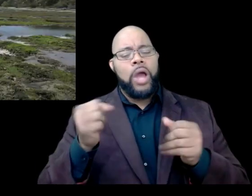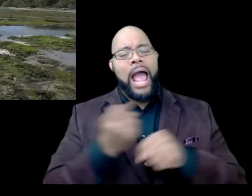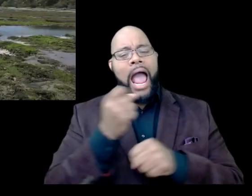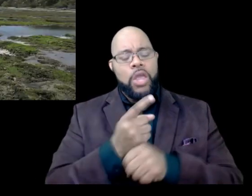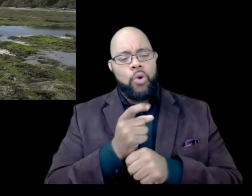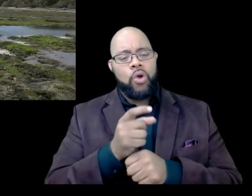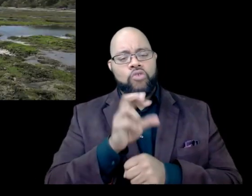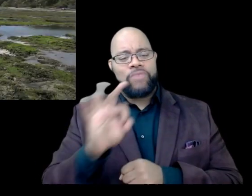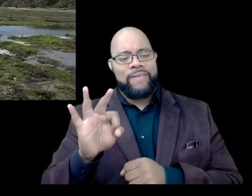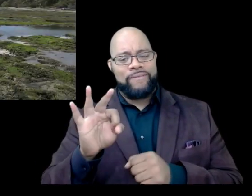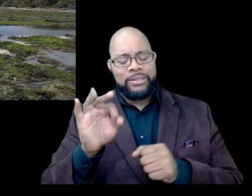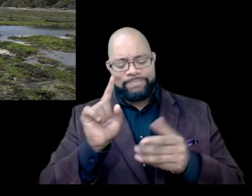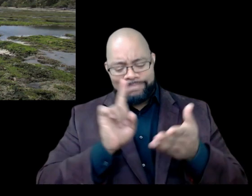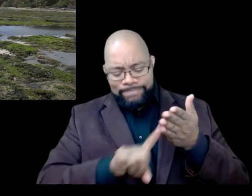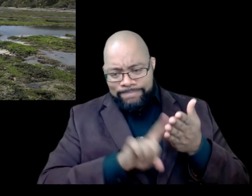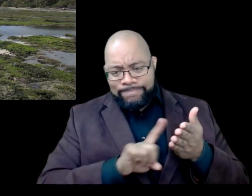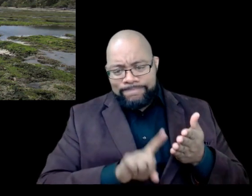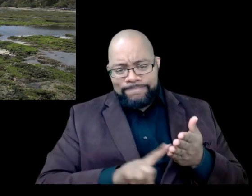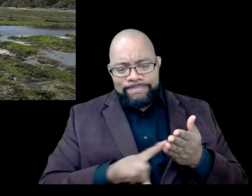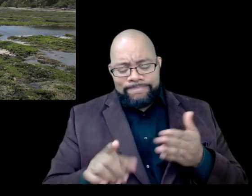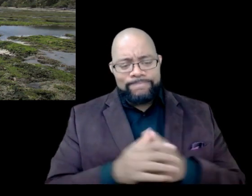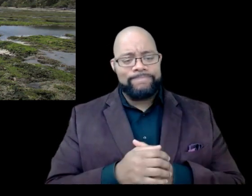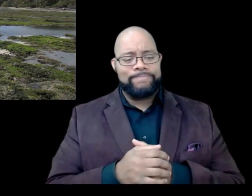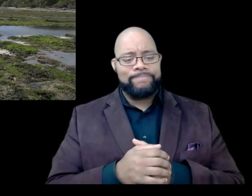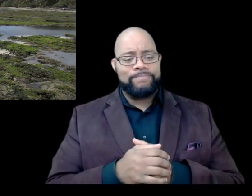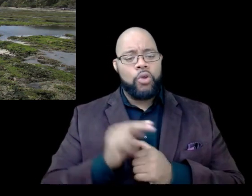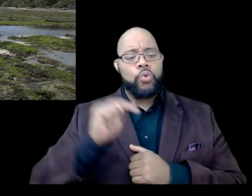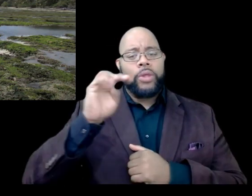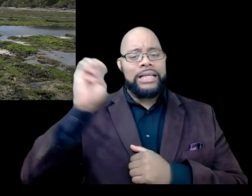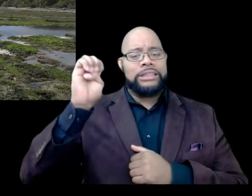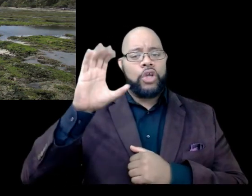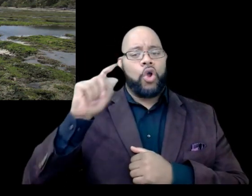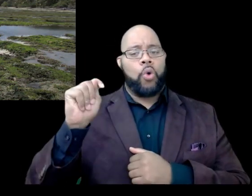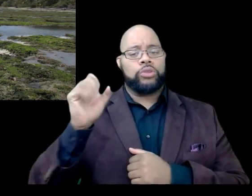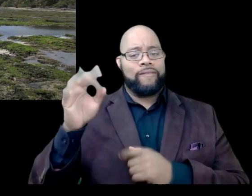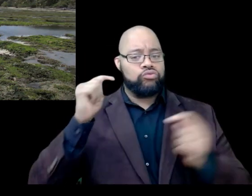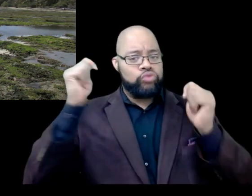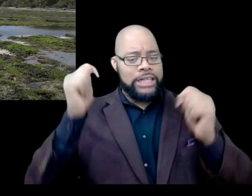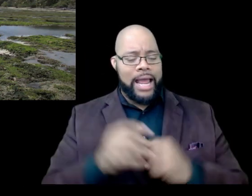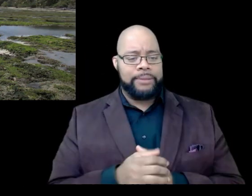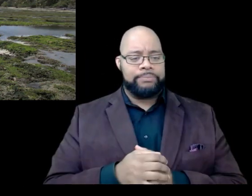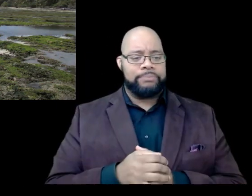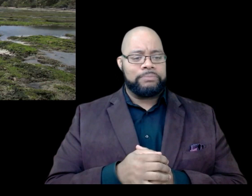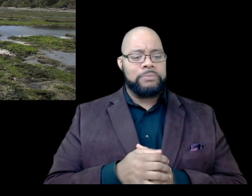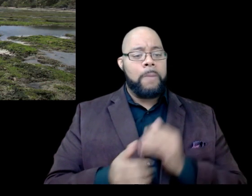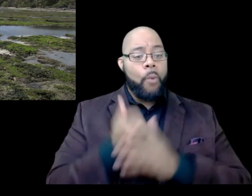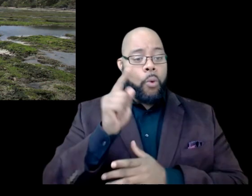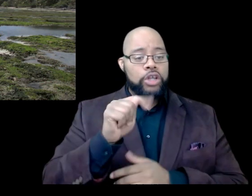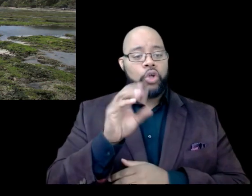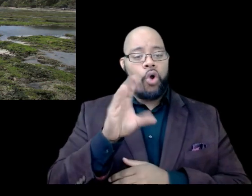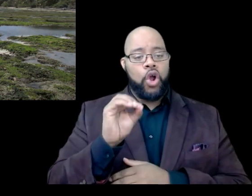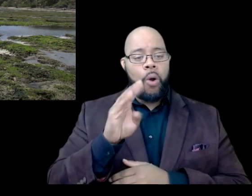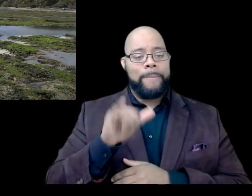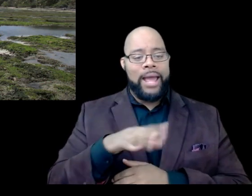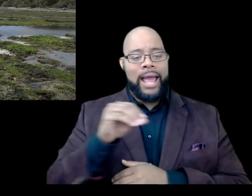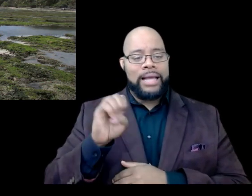I do annual coral reef surveys on the northeastern coast of Trinidad,